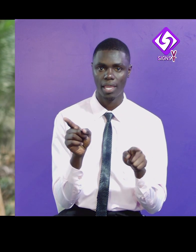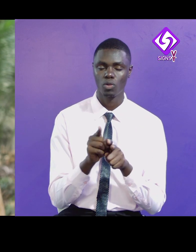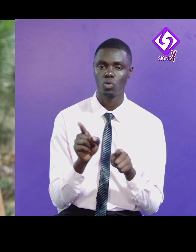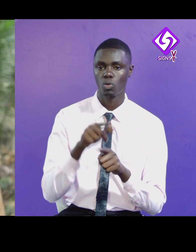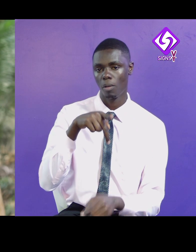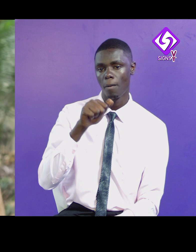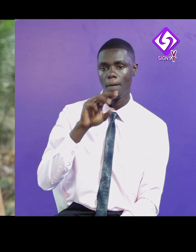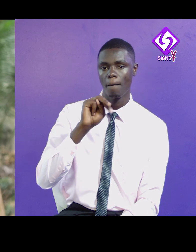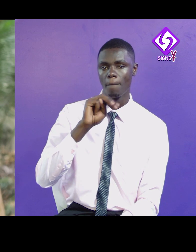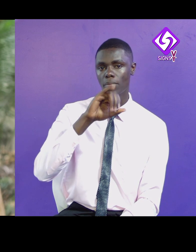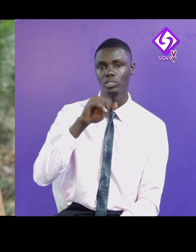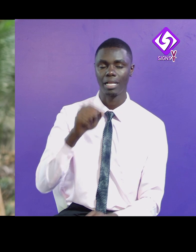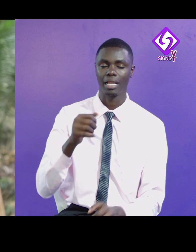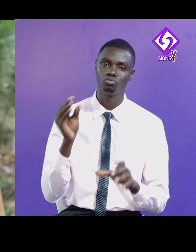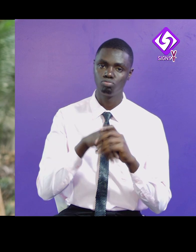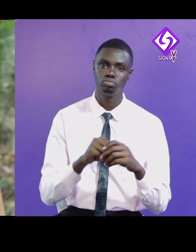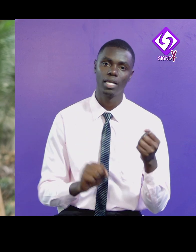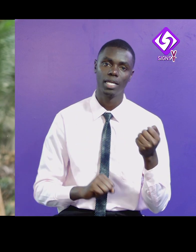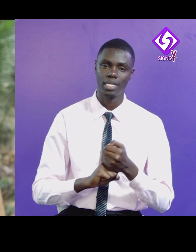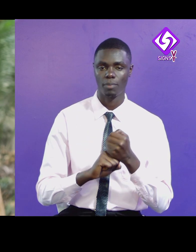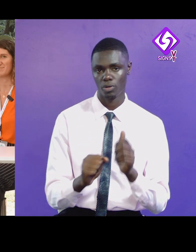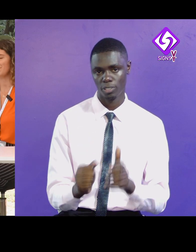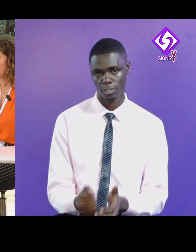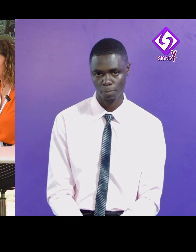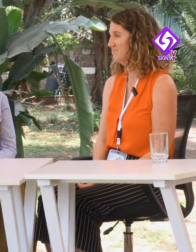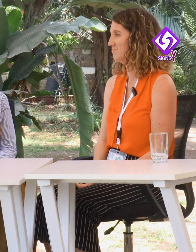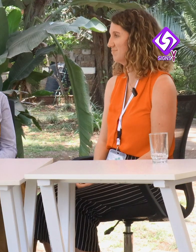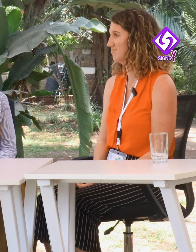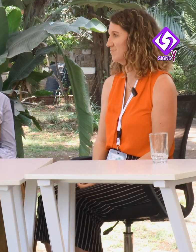hopefully Pamoja can step in and support with that as well.